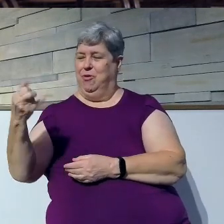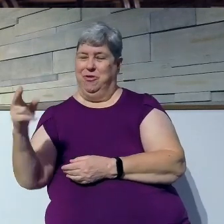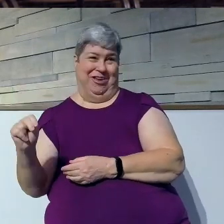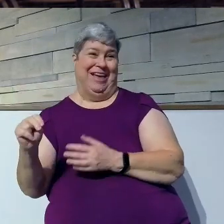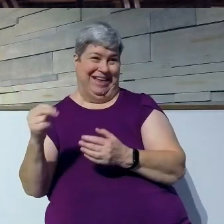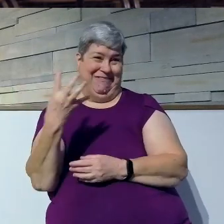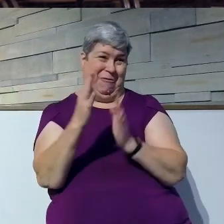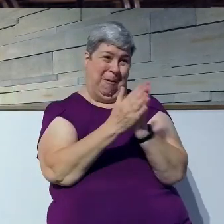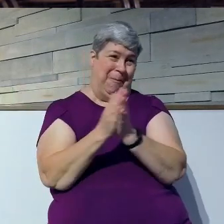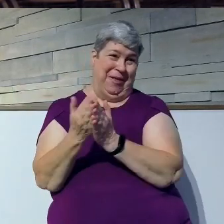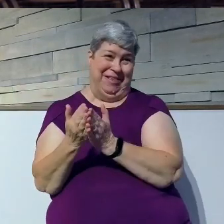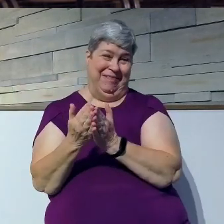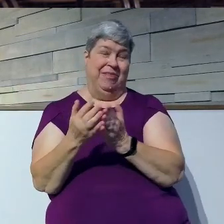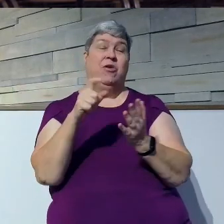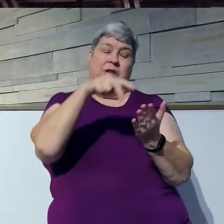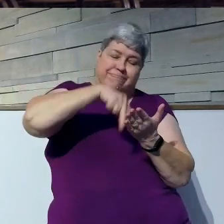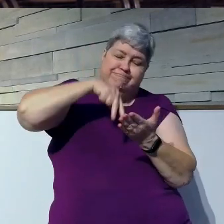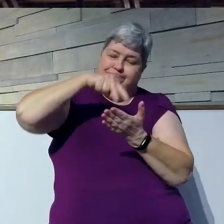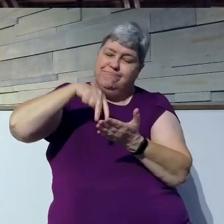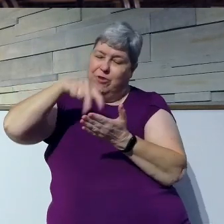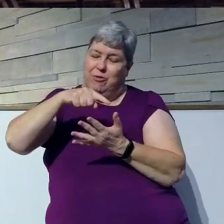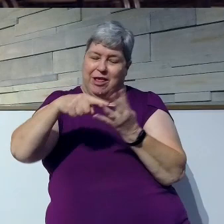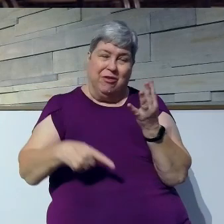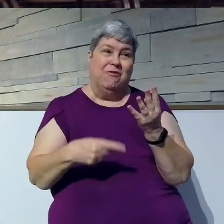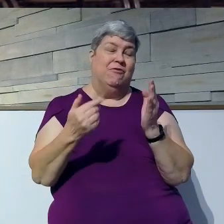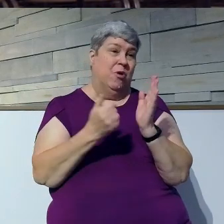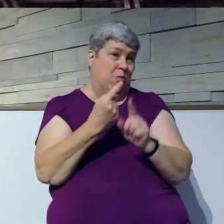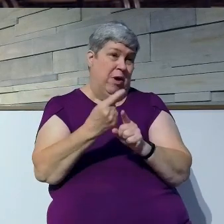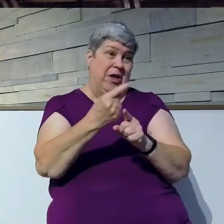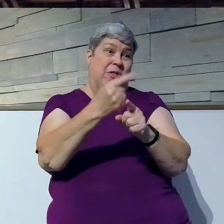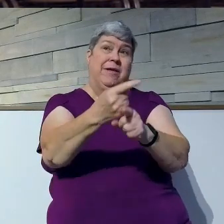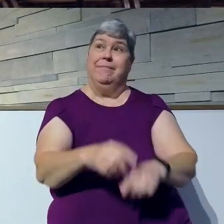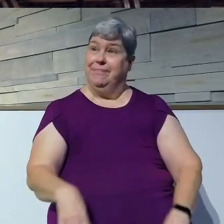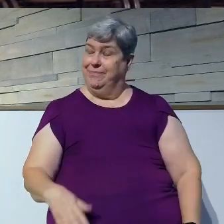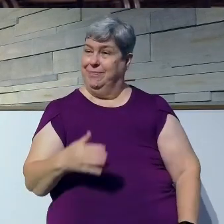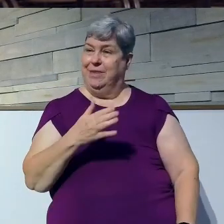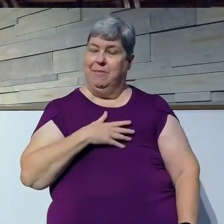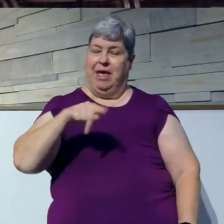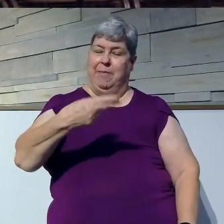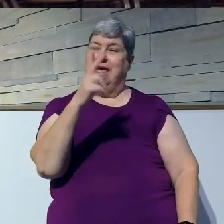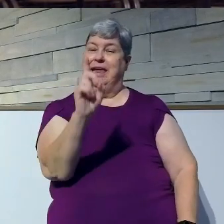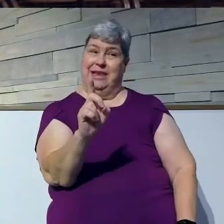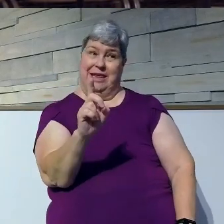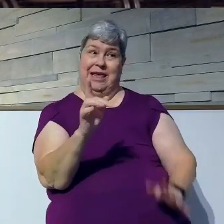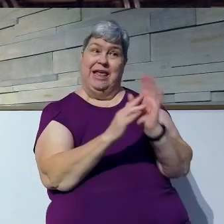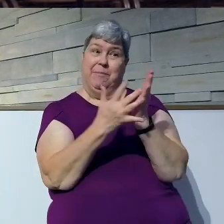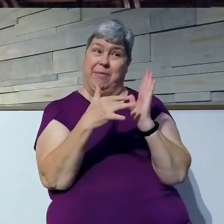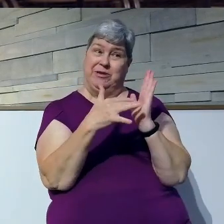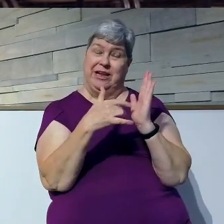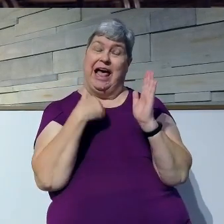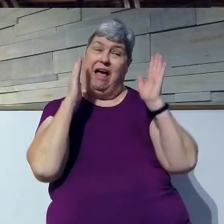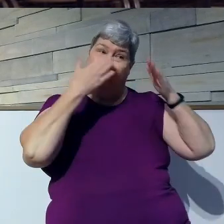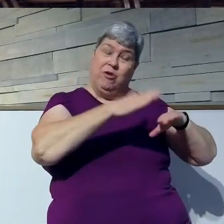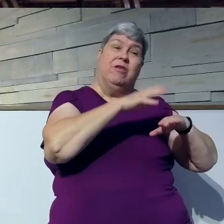so you need to be in the Gospels regularly, all right? Now, folks, my PhD is in biblical studies, focus on the